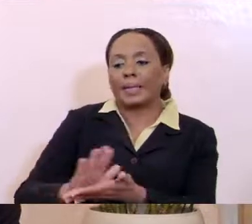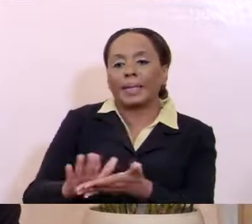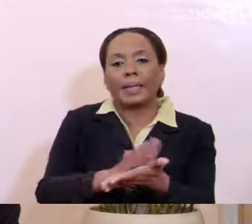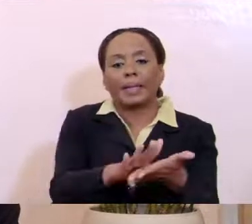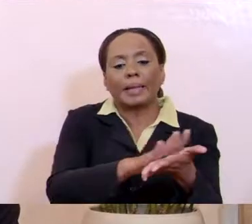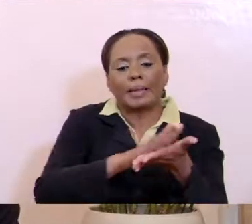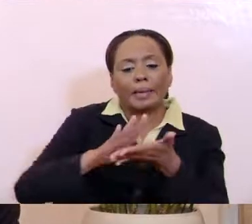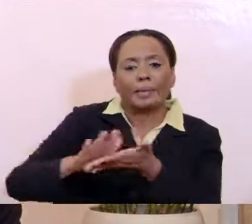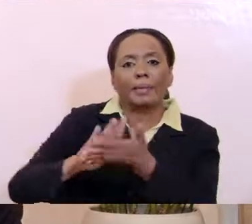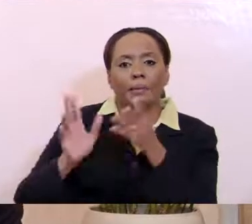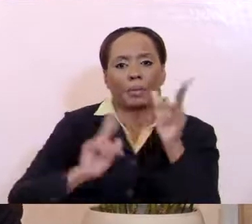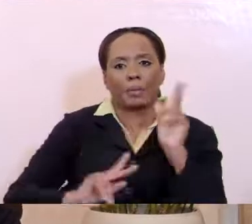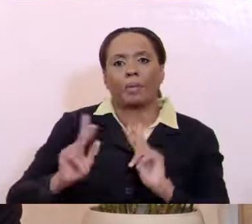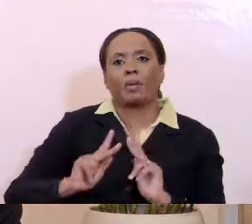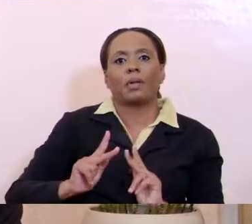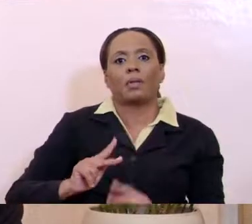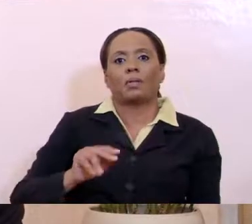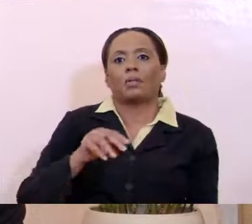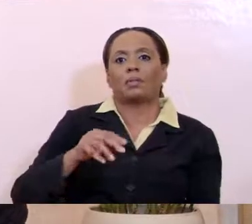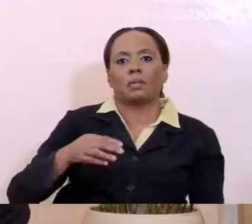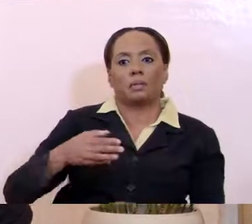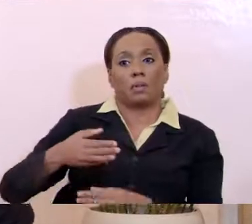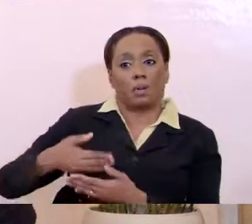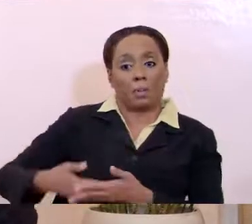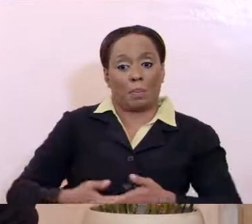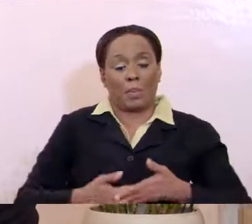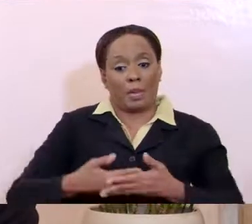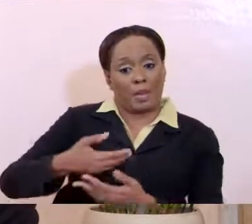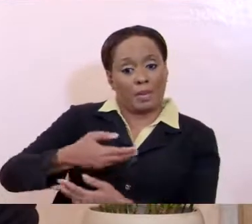be allowed to go back to work as well.